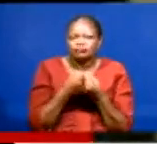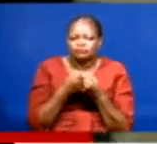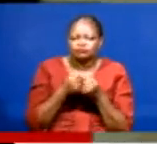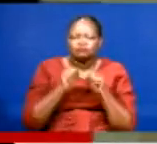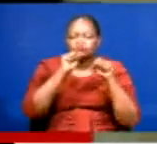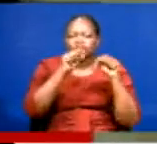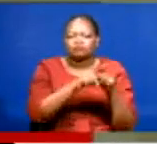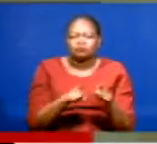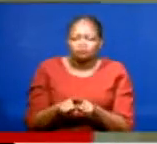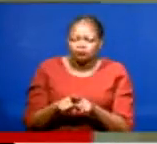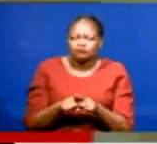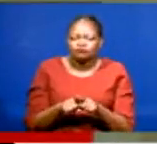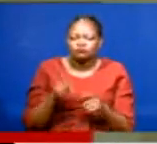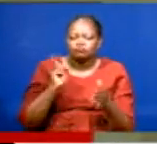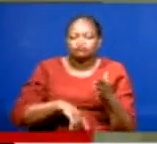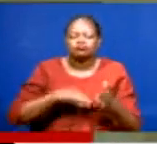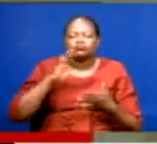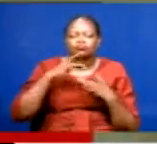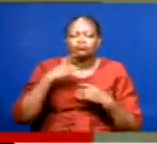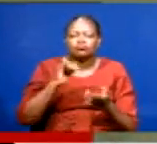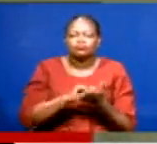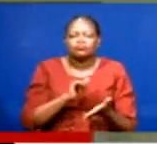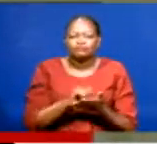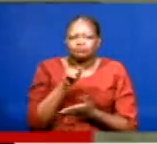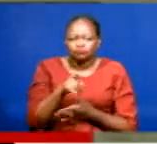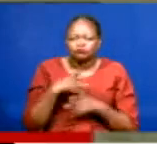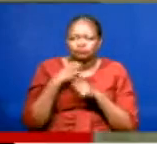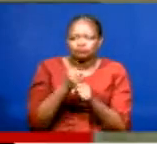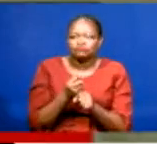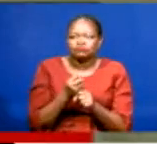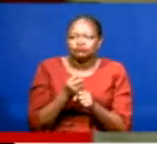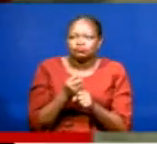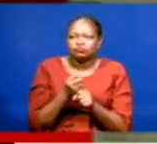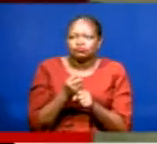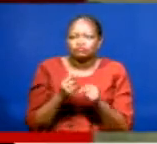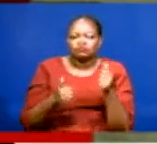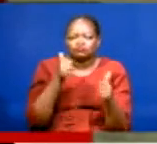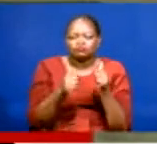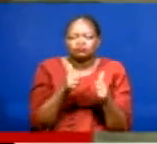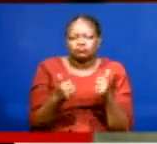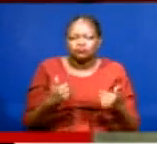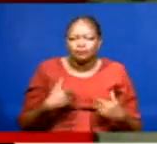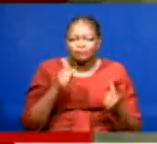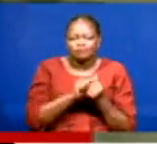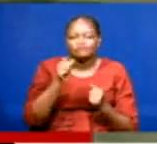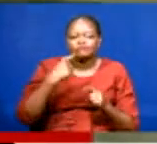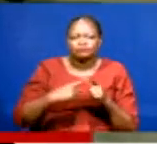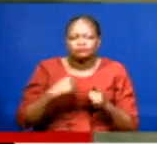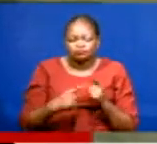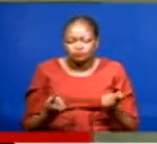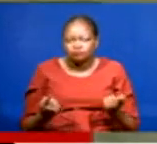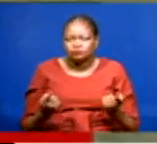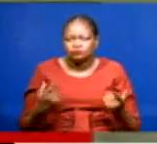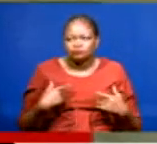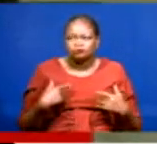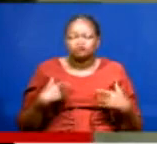also what's more interesting is that this particular association, which has like 15 years in existence, has like